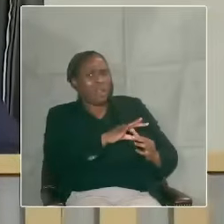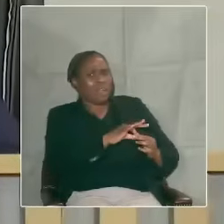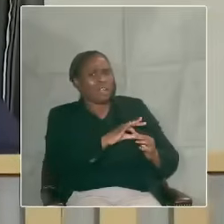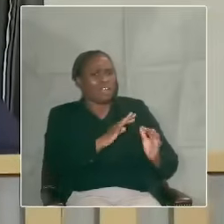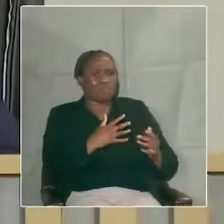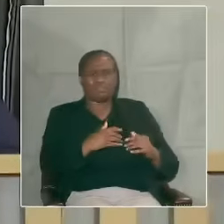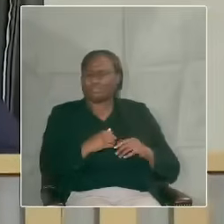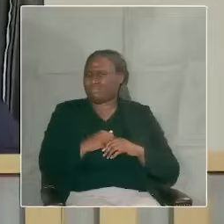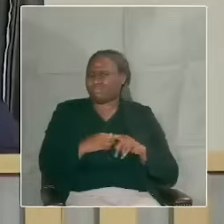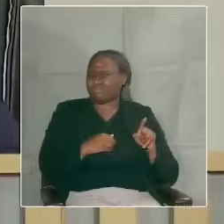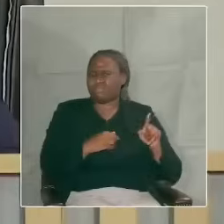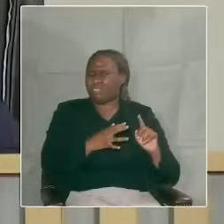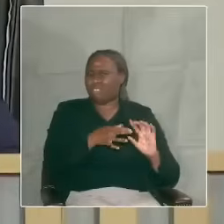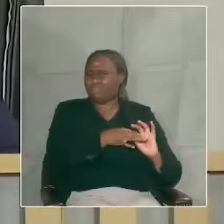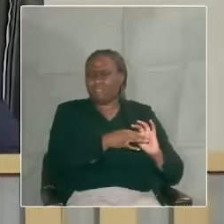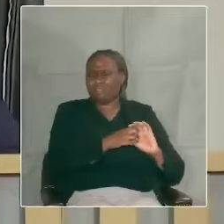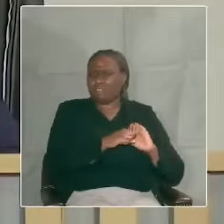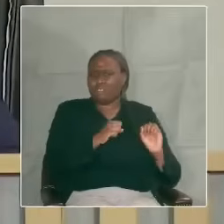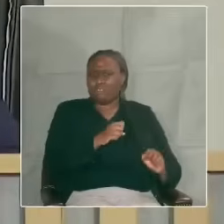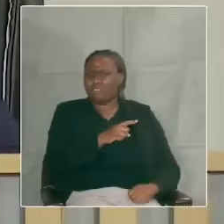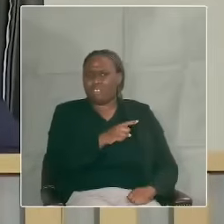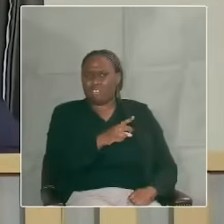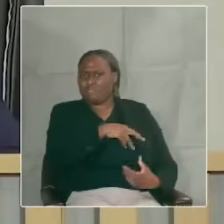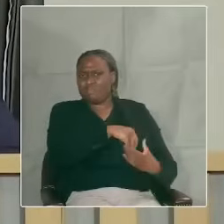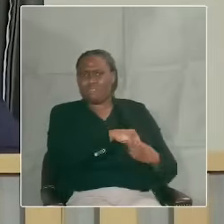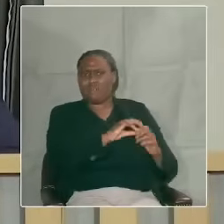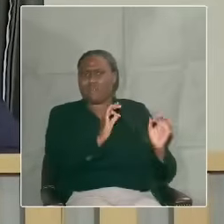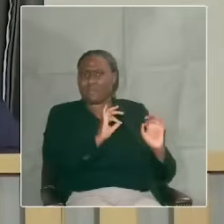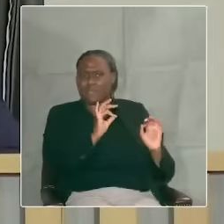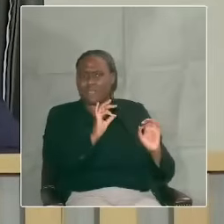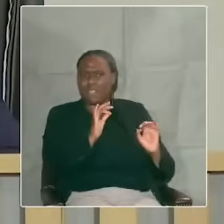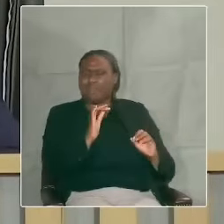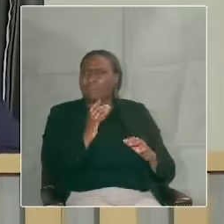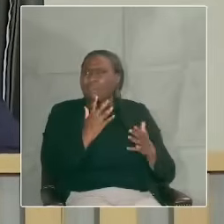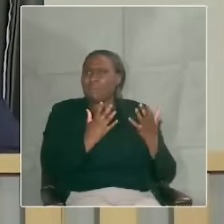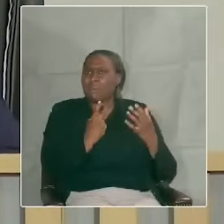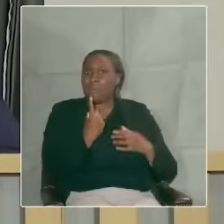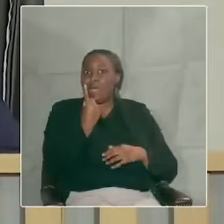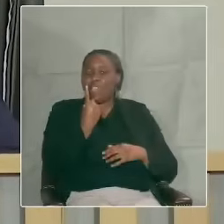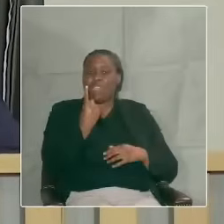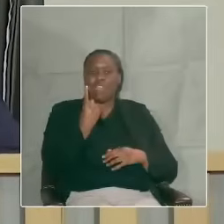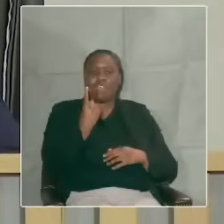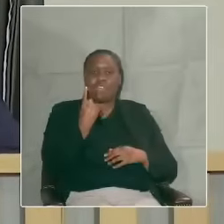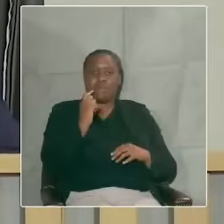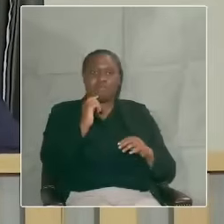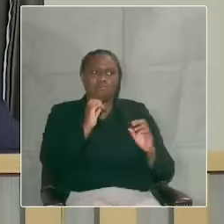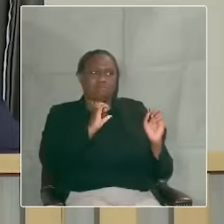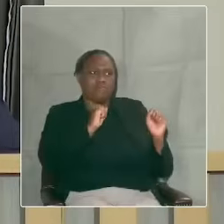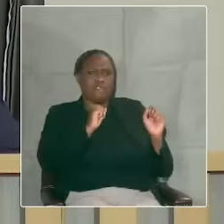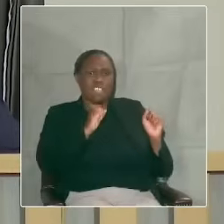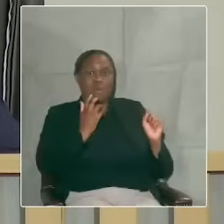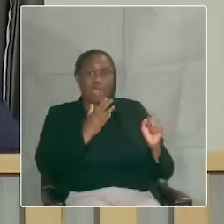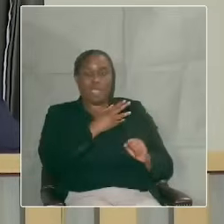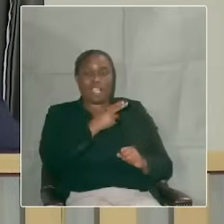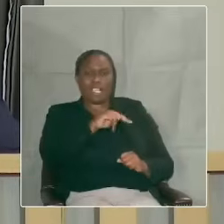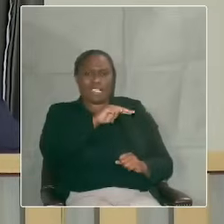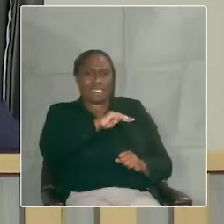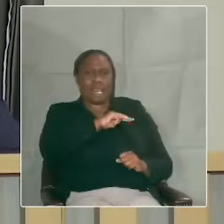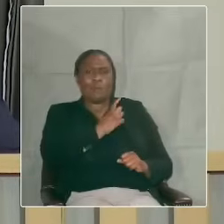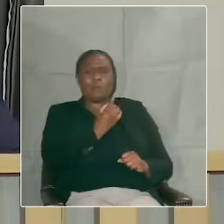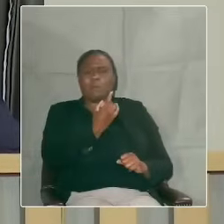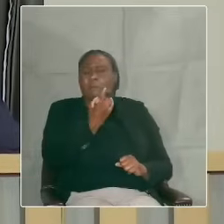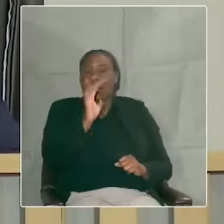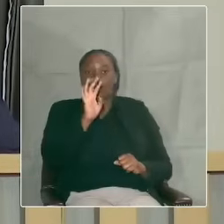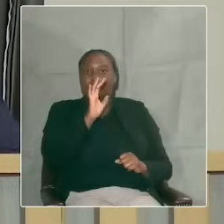He was never involved. The little I remember, he attended one briefing in KZN. Yes. Other